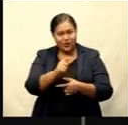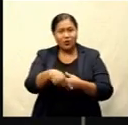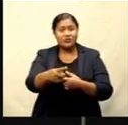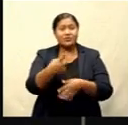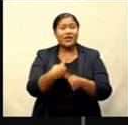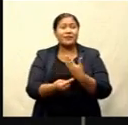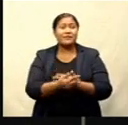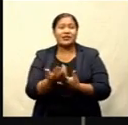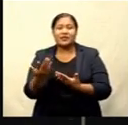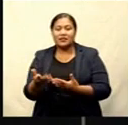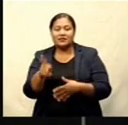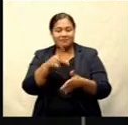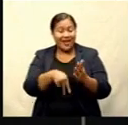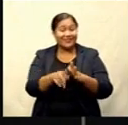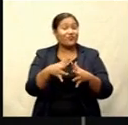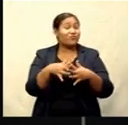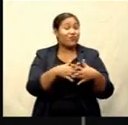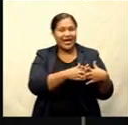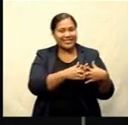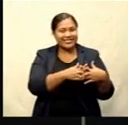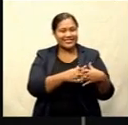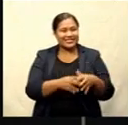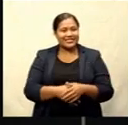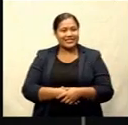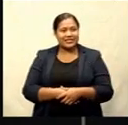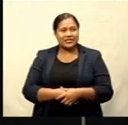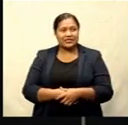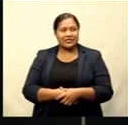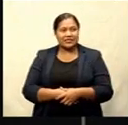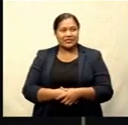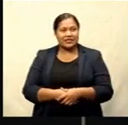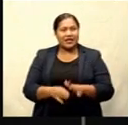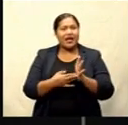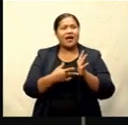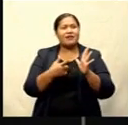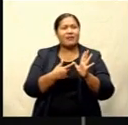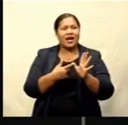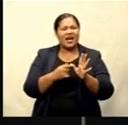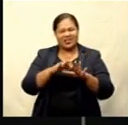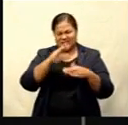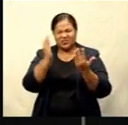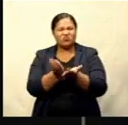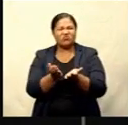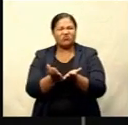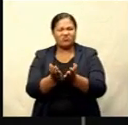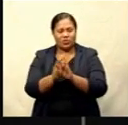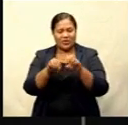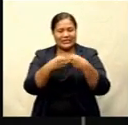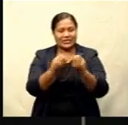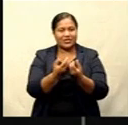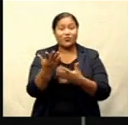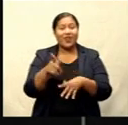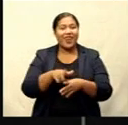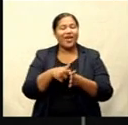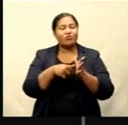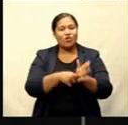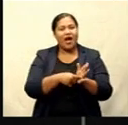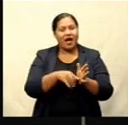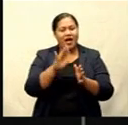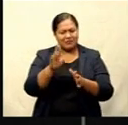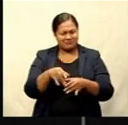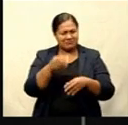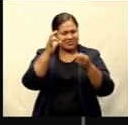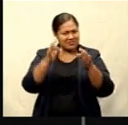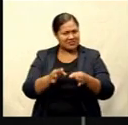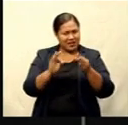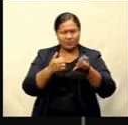place in parts of the Western Division. The Anatul Islam Association Lotoka branch decided to lend a helping hand